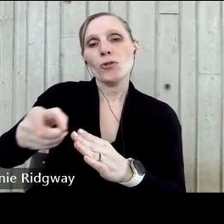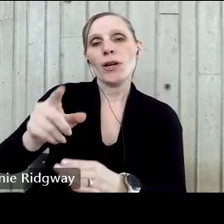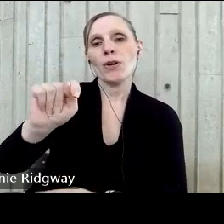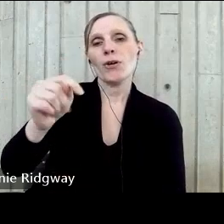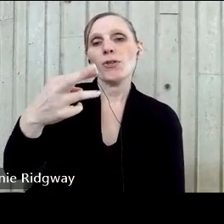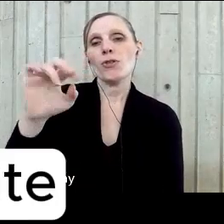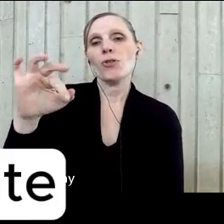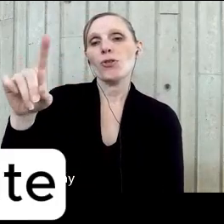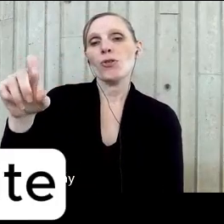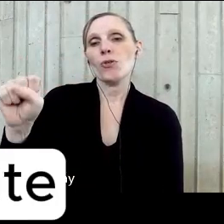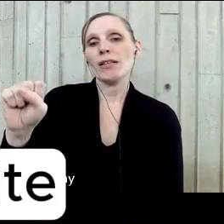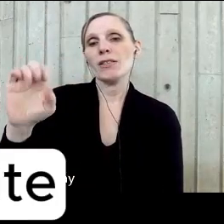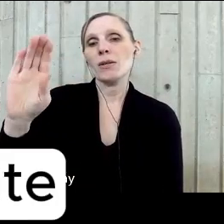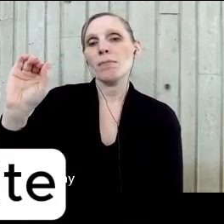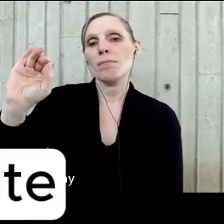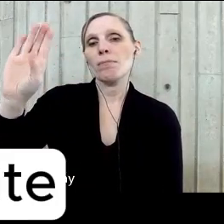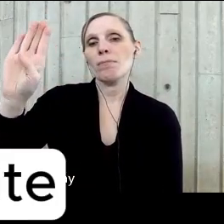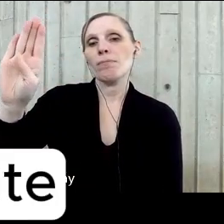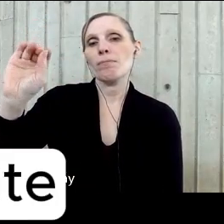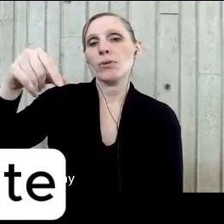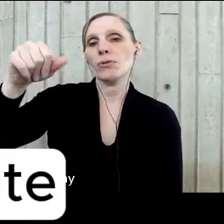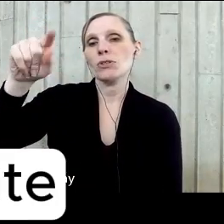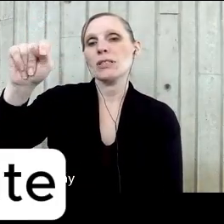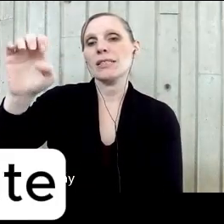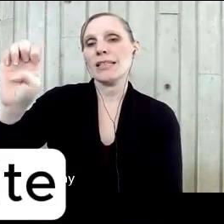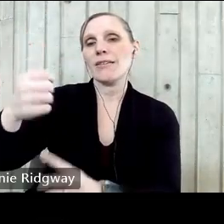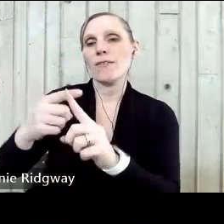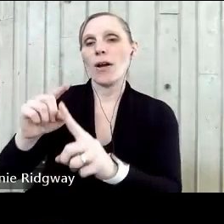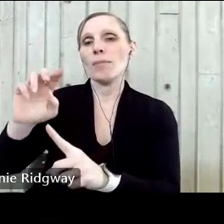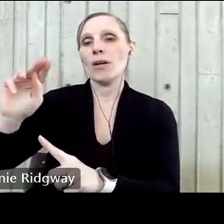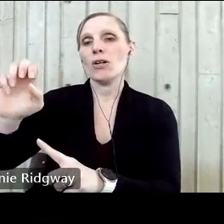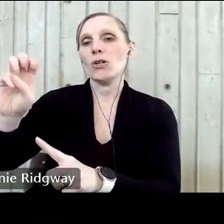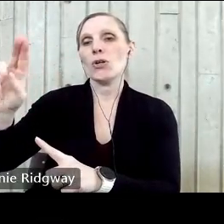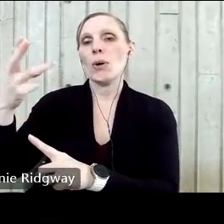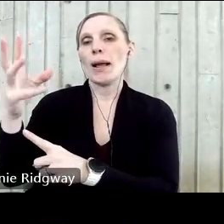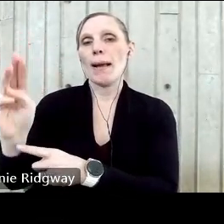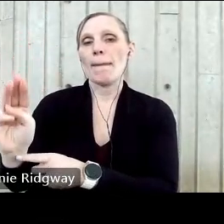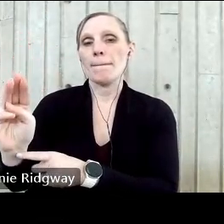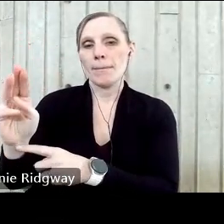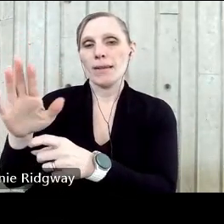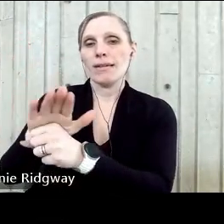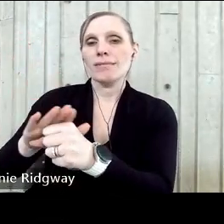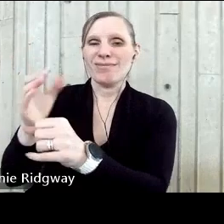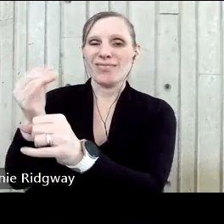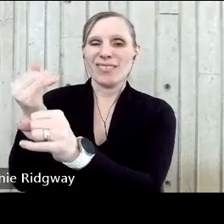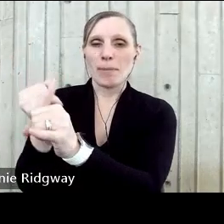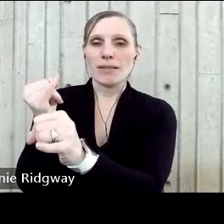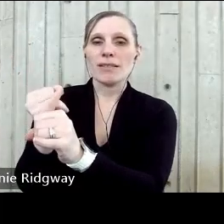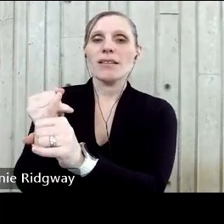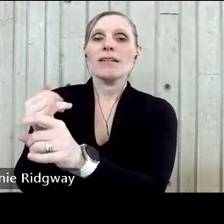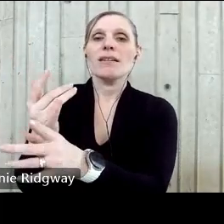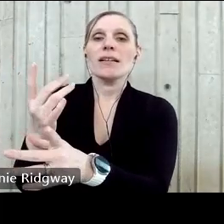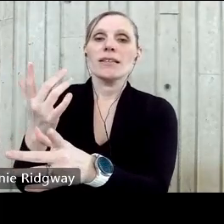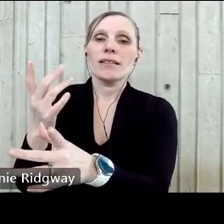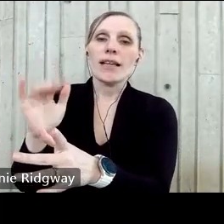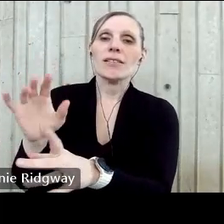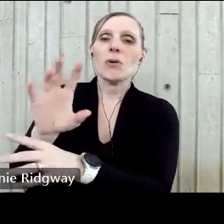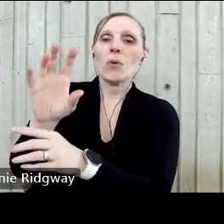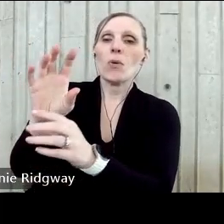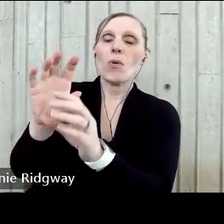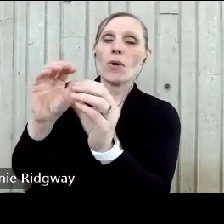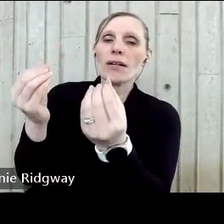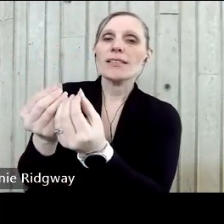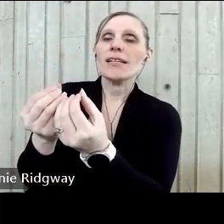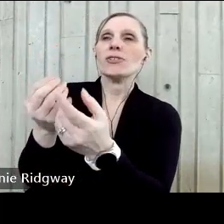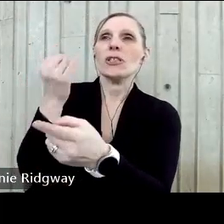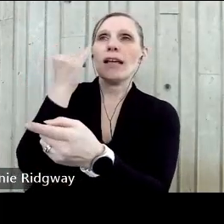our Newnham campus, and that's an organization that we have on site for people to get kind of more business professional outfits for